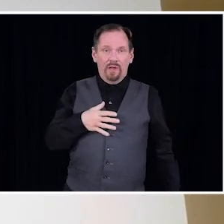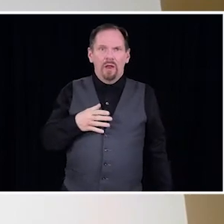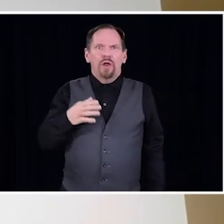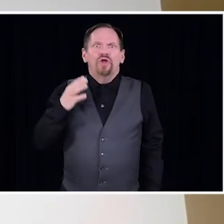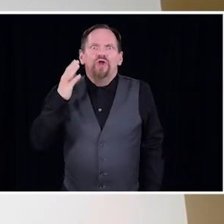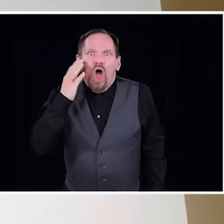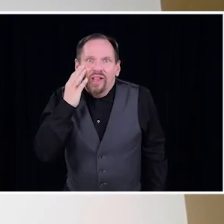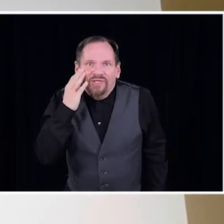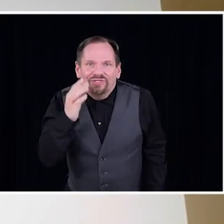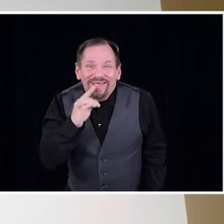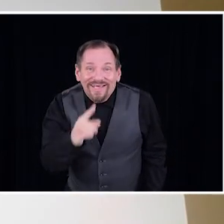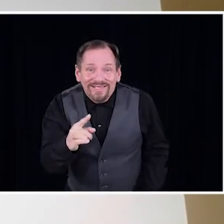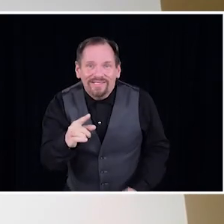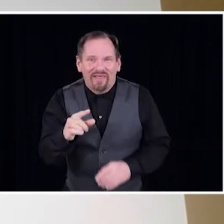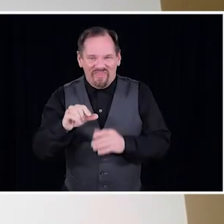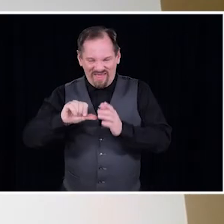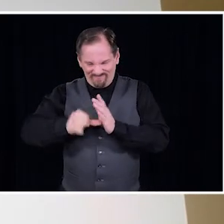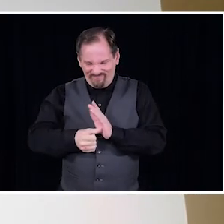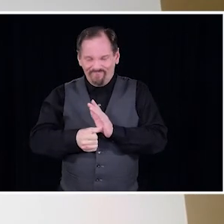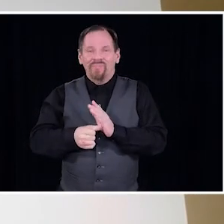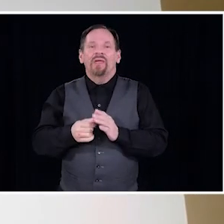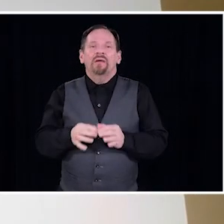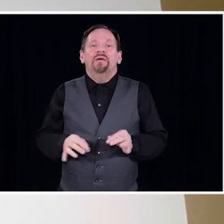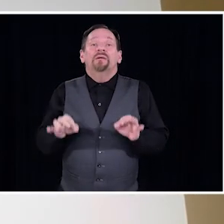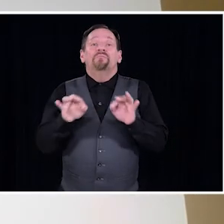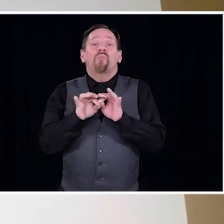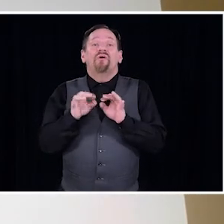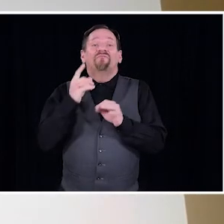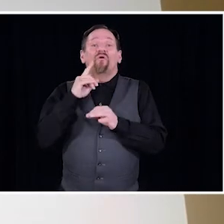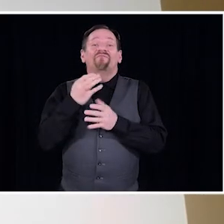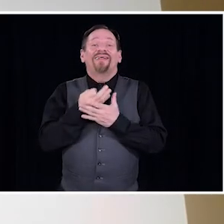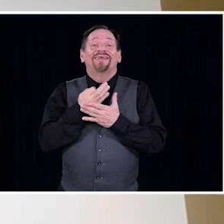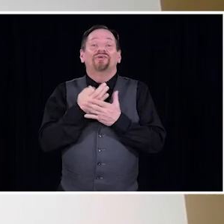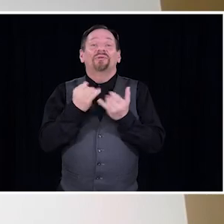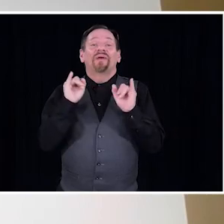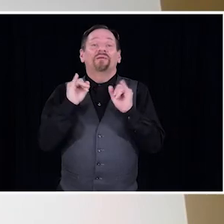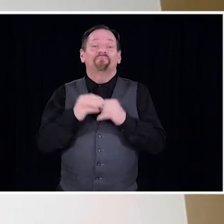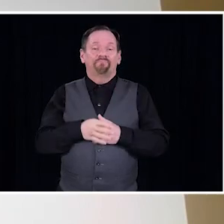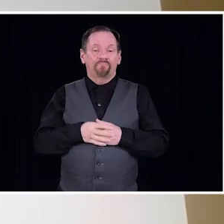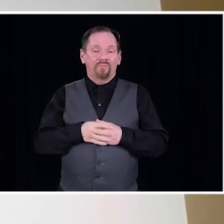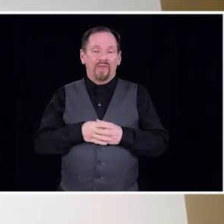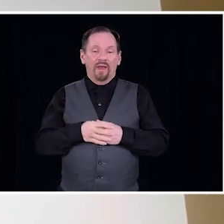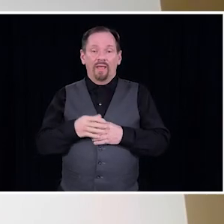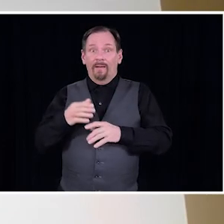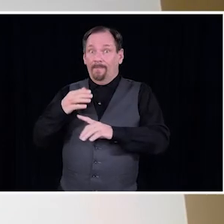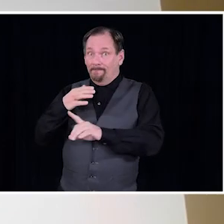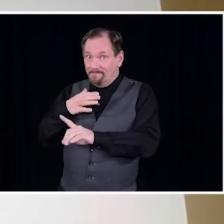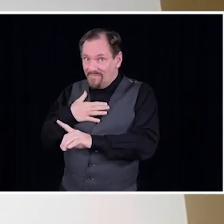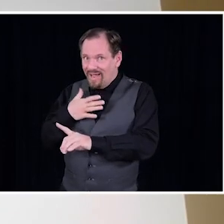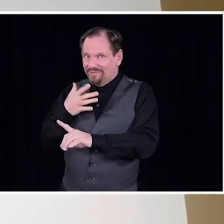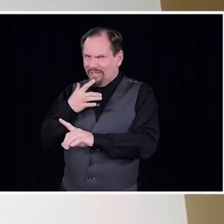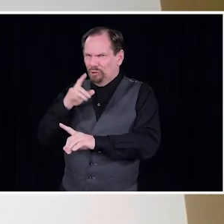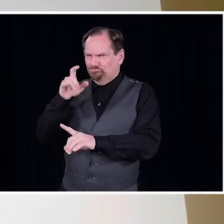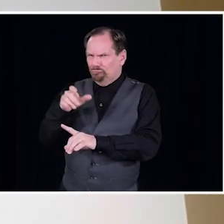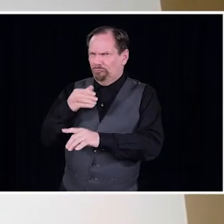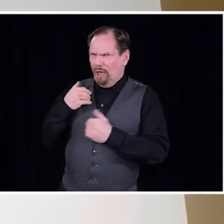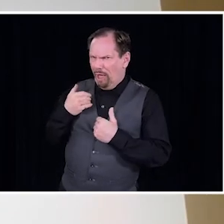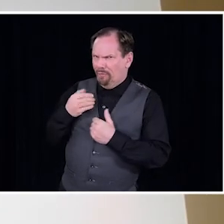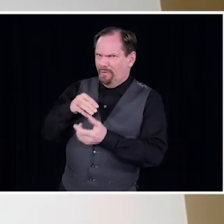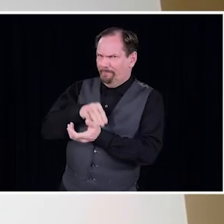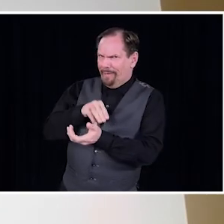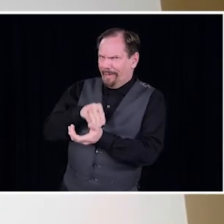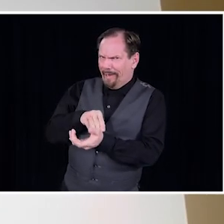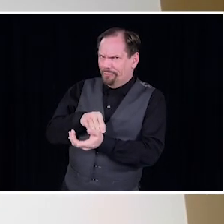they stressed, was the key to financial independence. Now, like many Asian parents, mine encouraged careers in engineering and